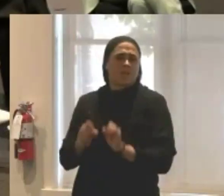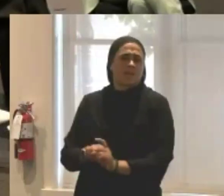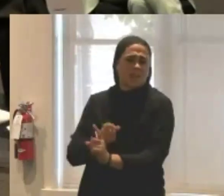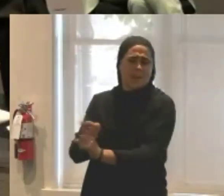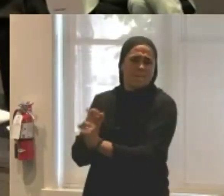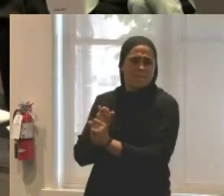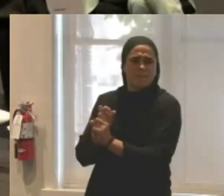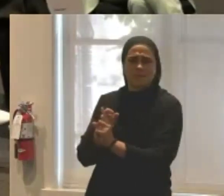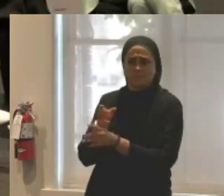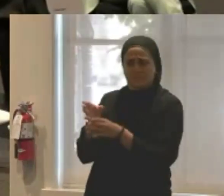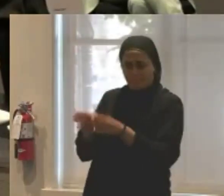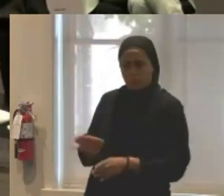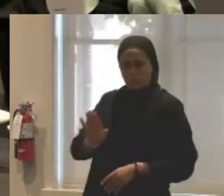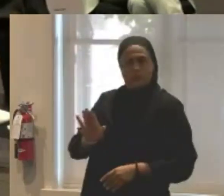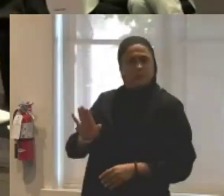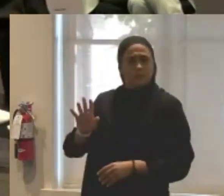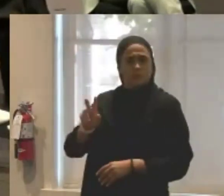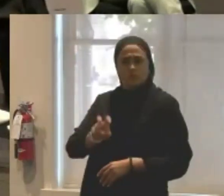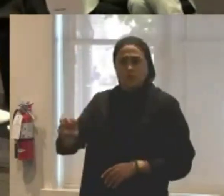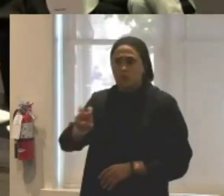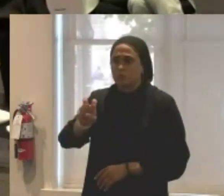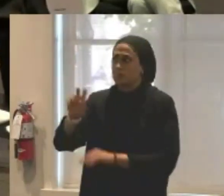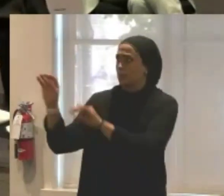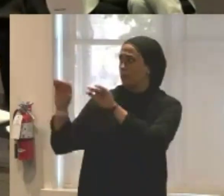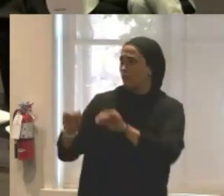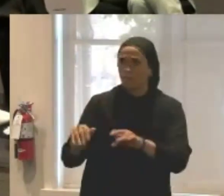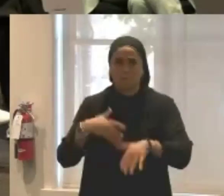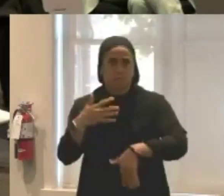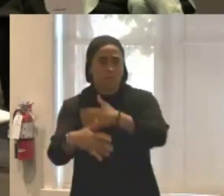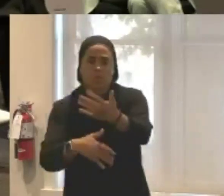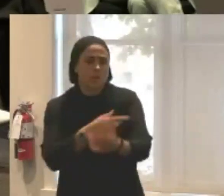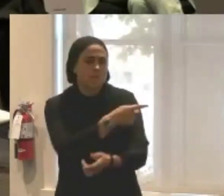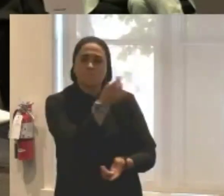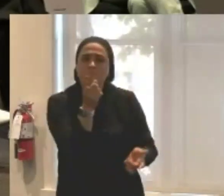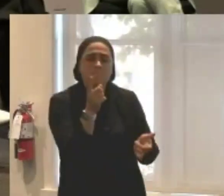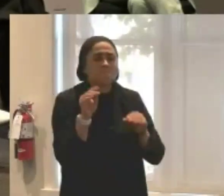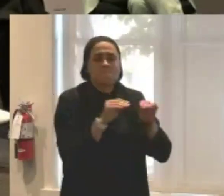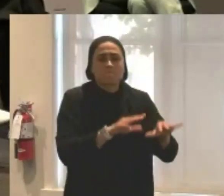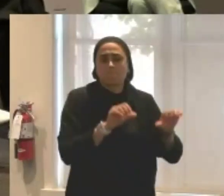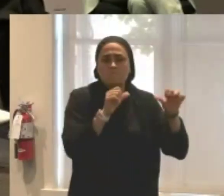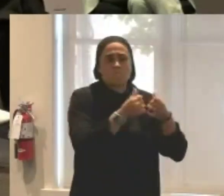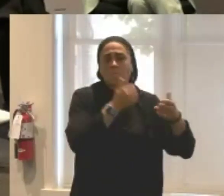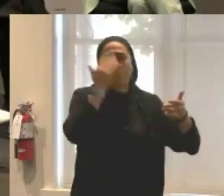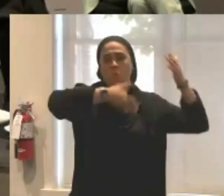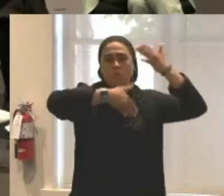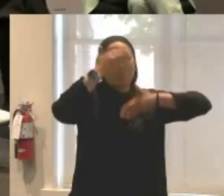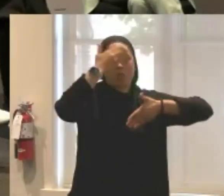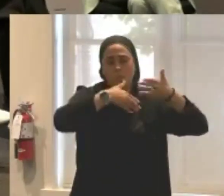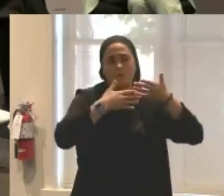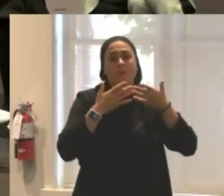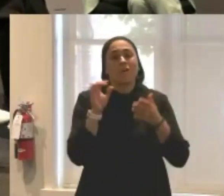like migration journey in this country. And we also tend to overlook how the current